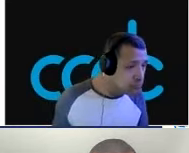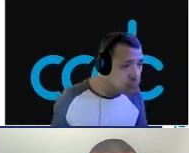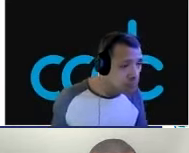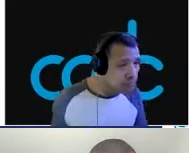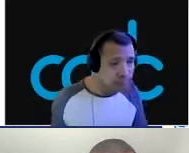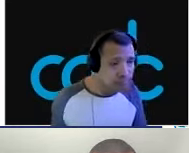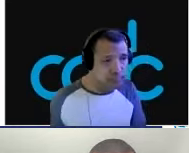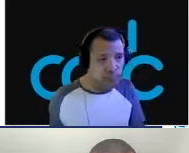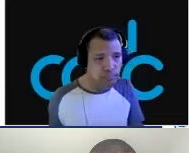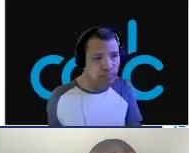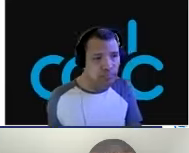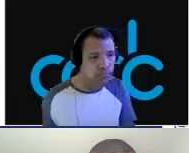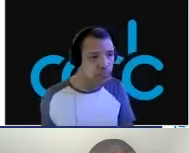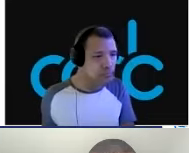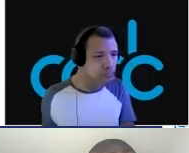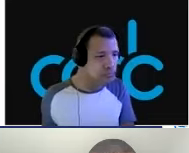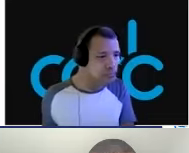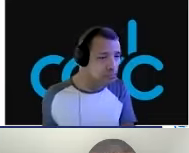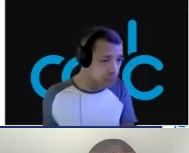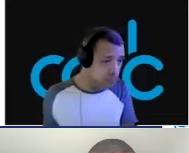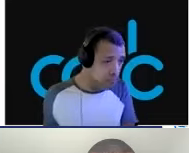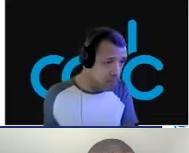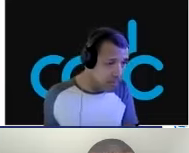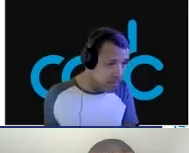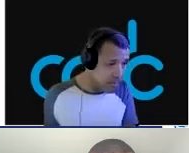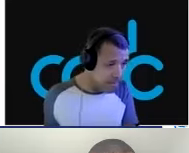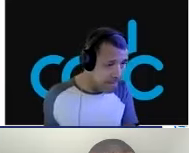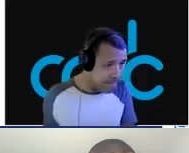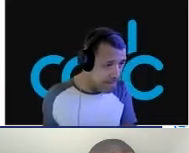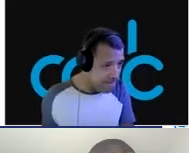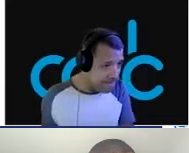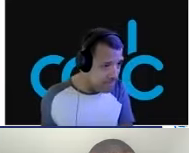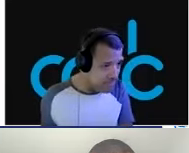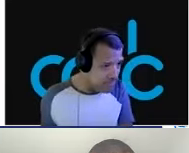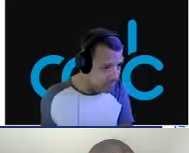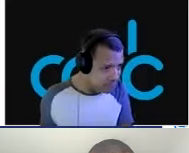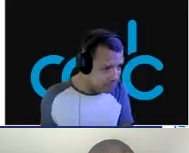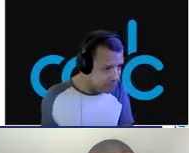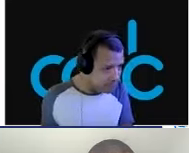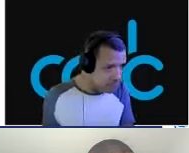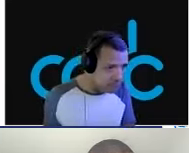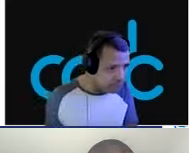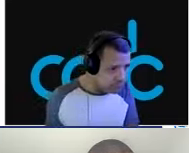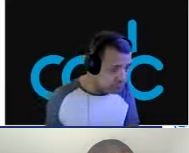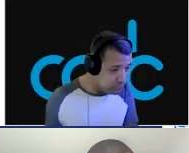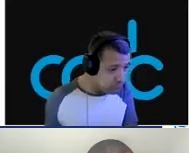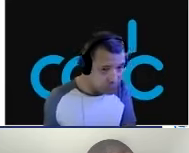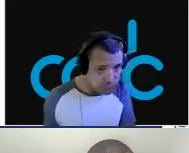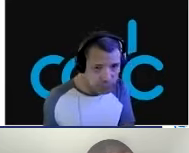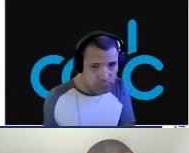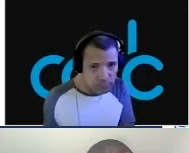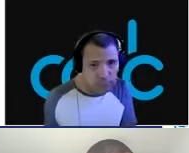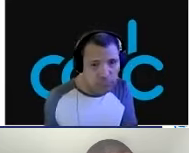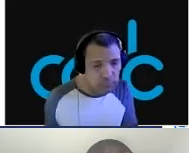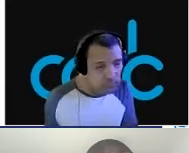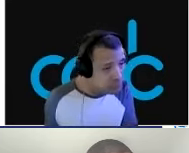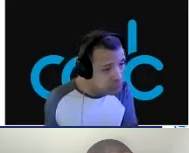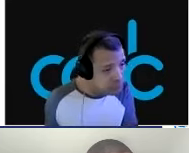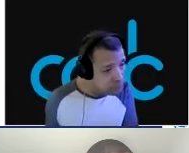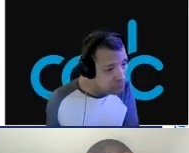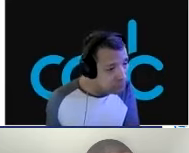understand, again, that qualitative piece of why is this happening? Why are we not getting this data early on? Why are people